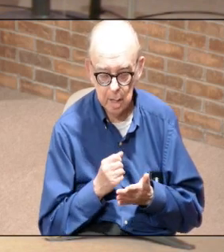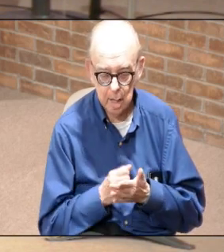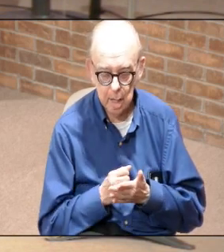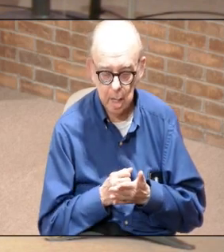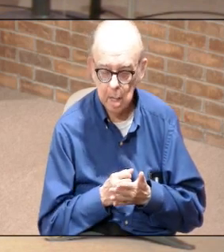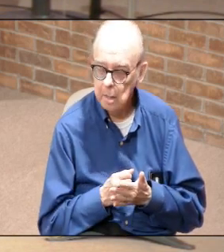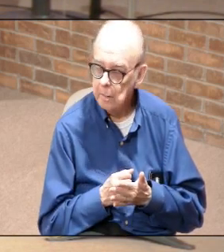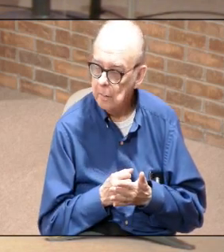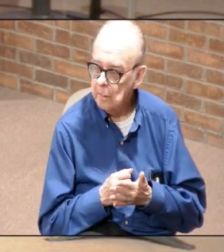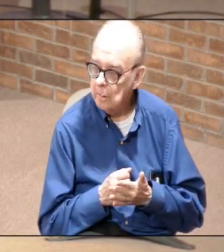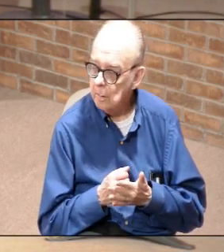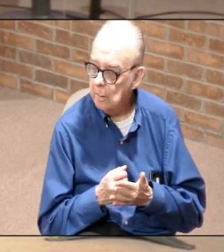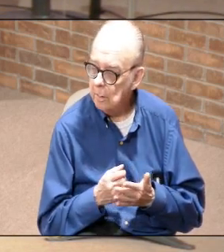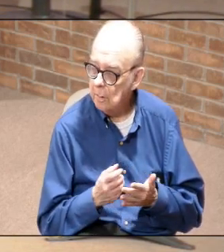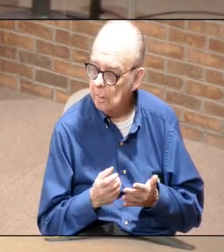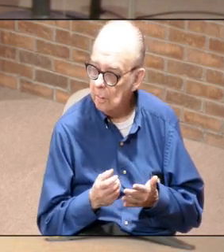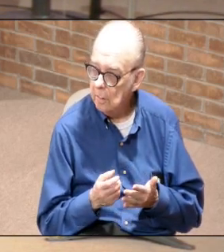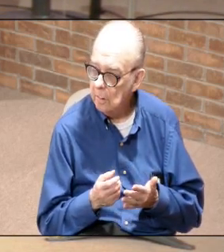you last point and we're done.